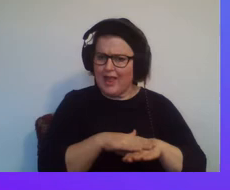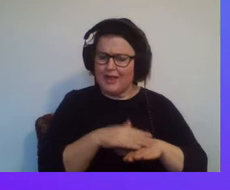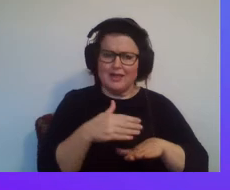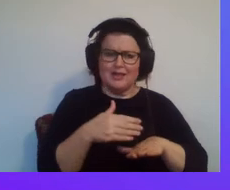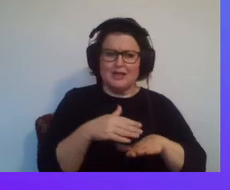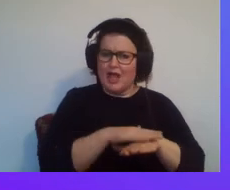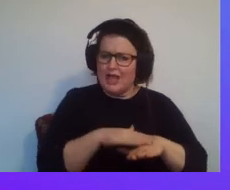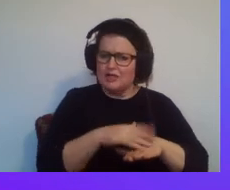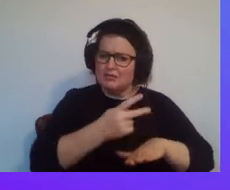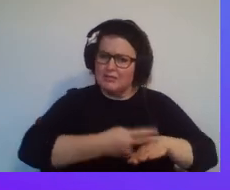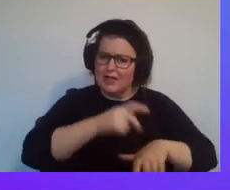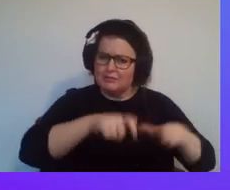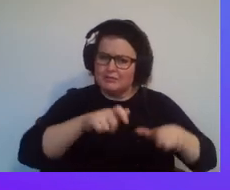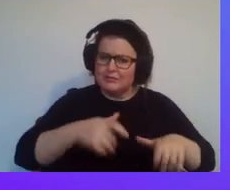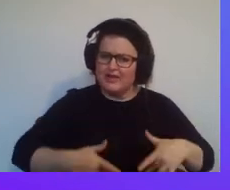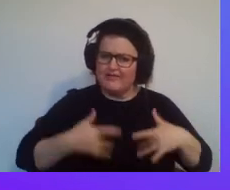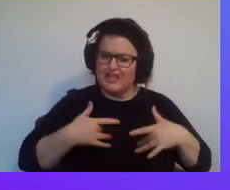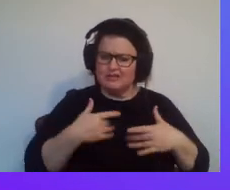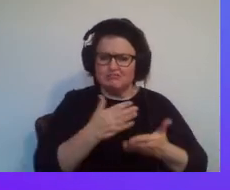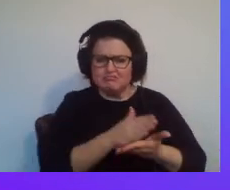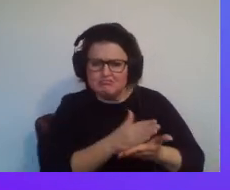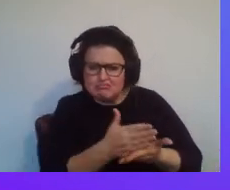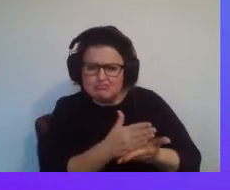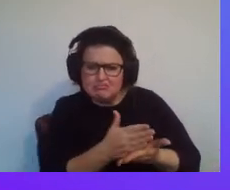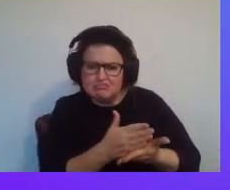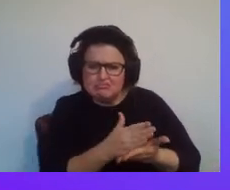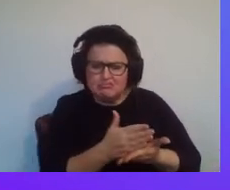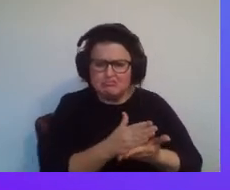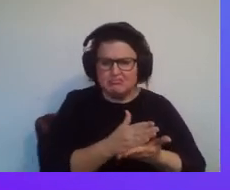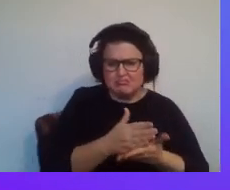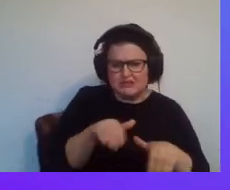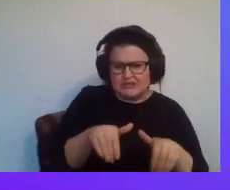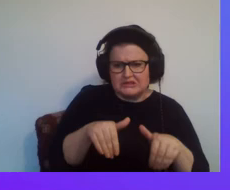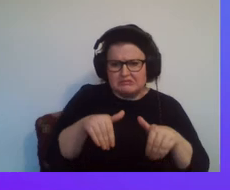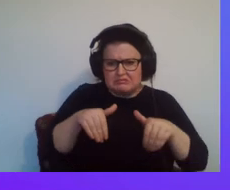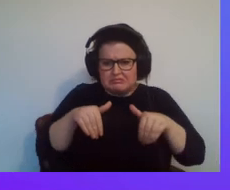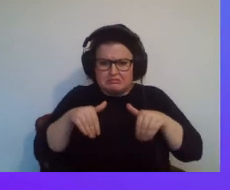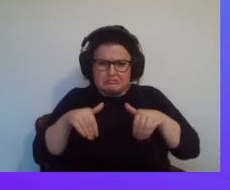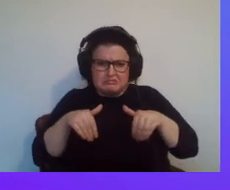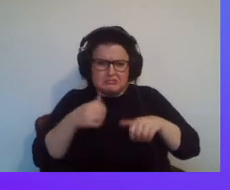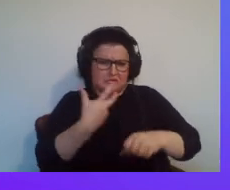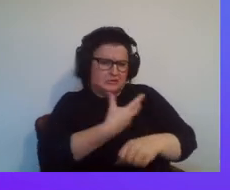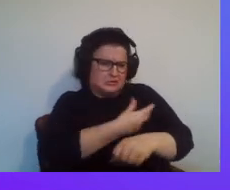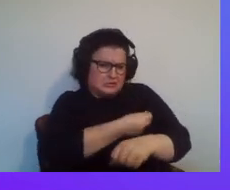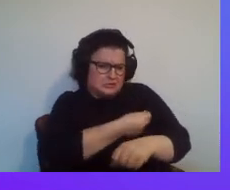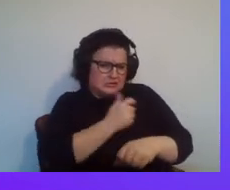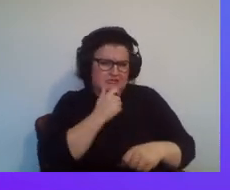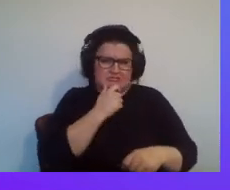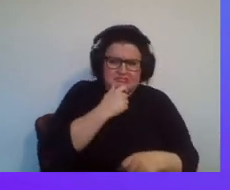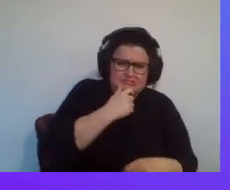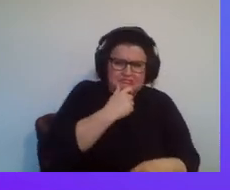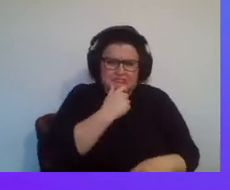communities. And what this discussion is about is really to explore some of the fears